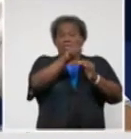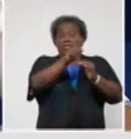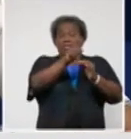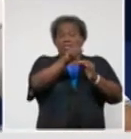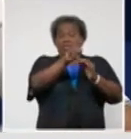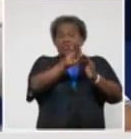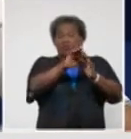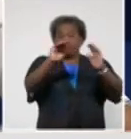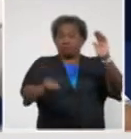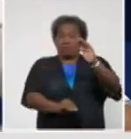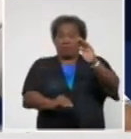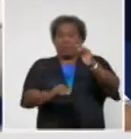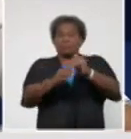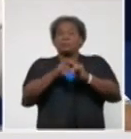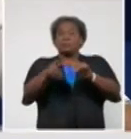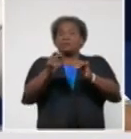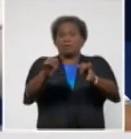60.